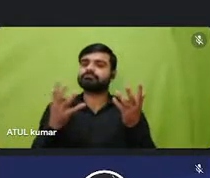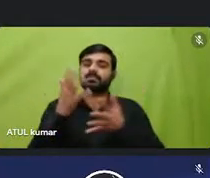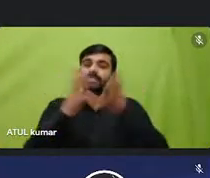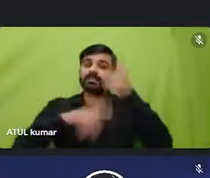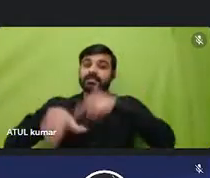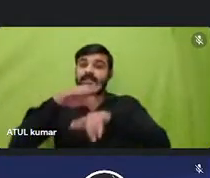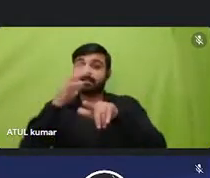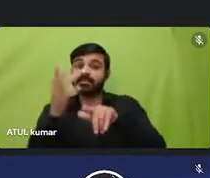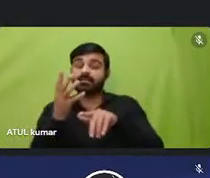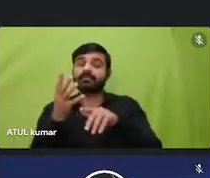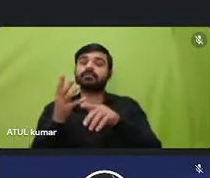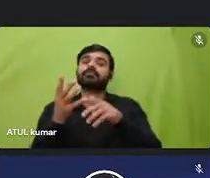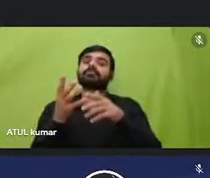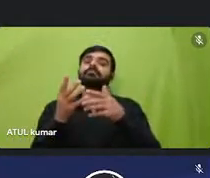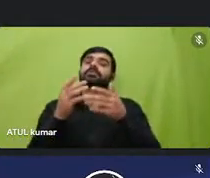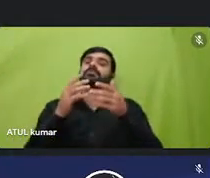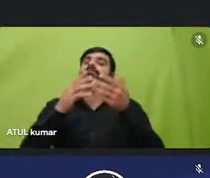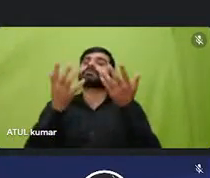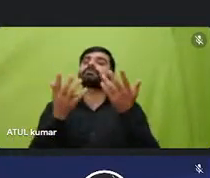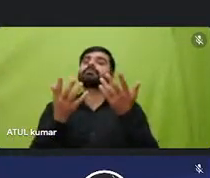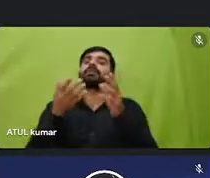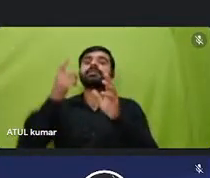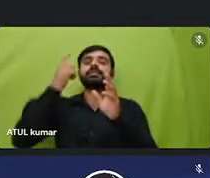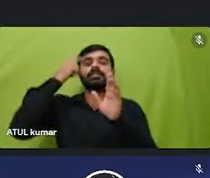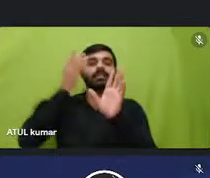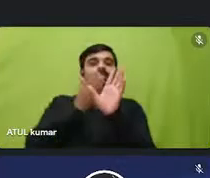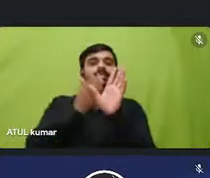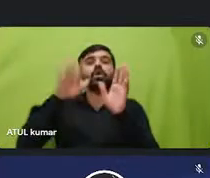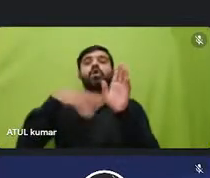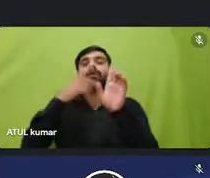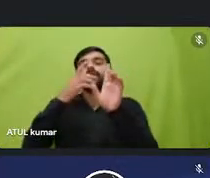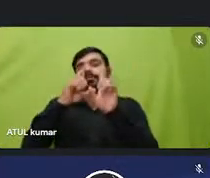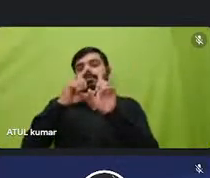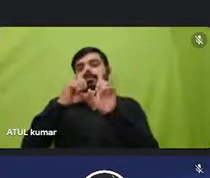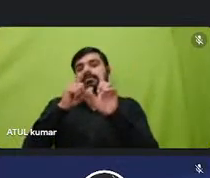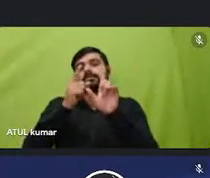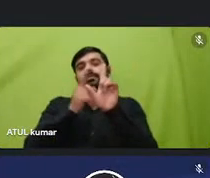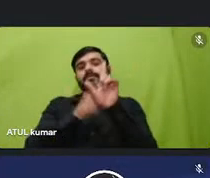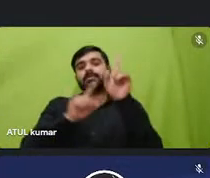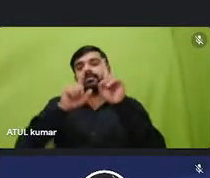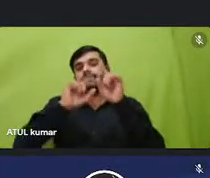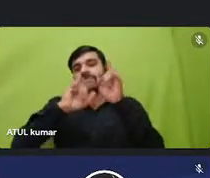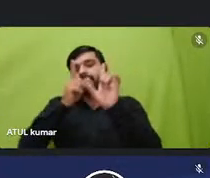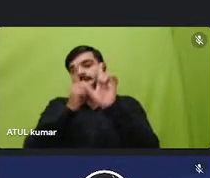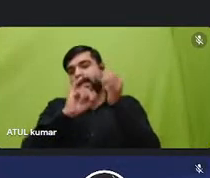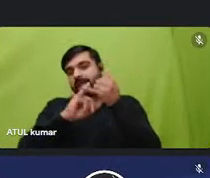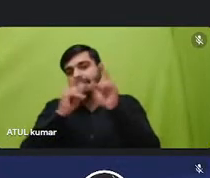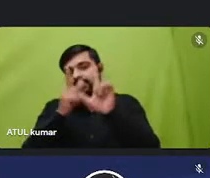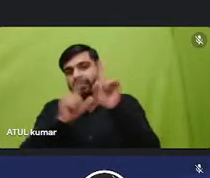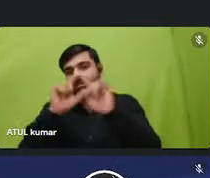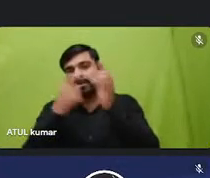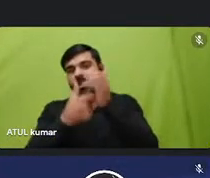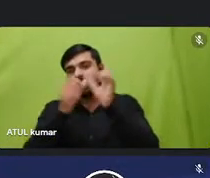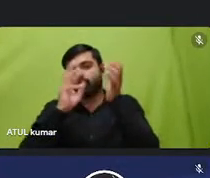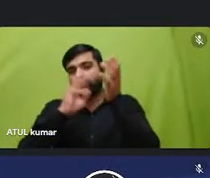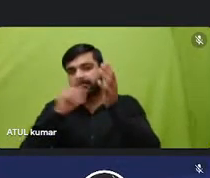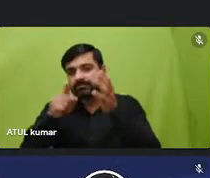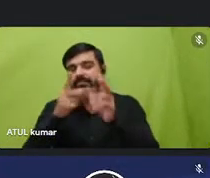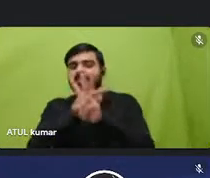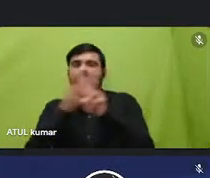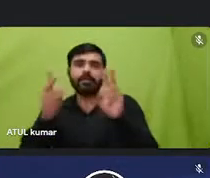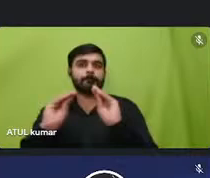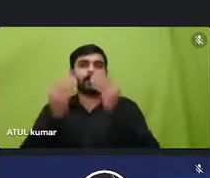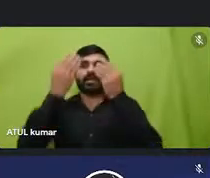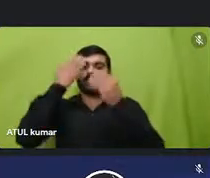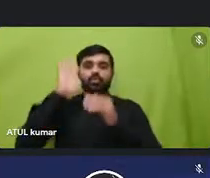signers with Down syndrome who sign, as well as they use spoken language, but no better. There